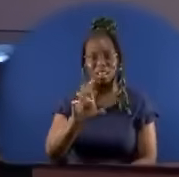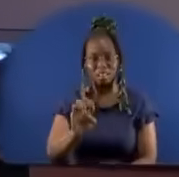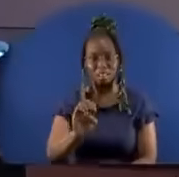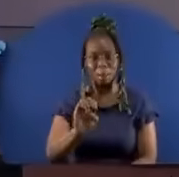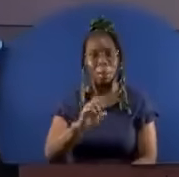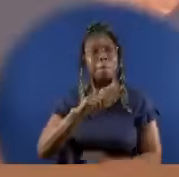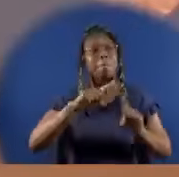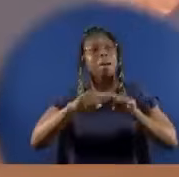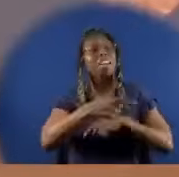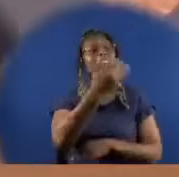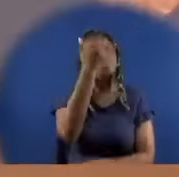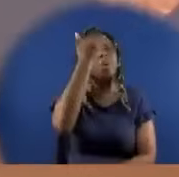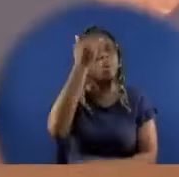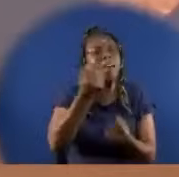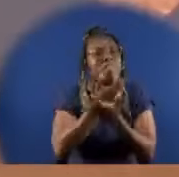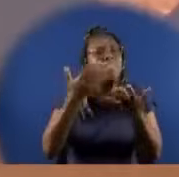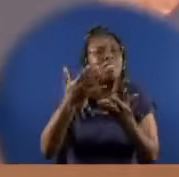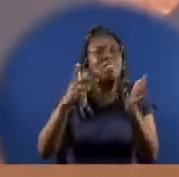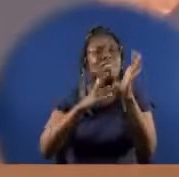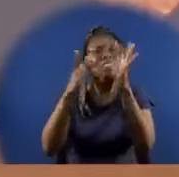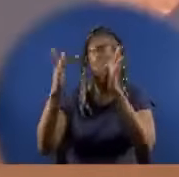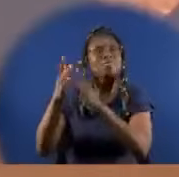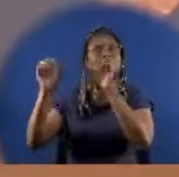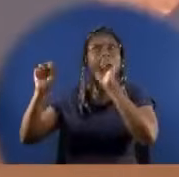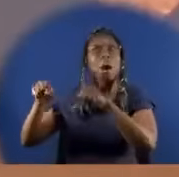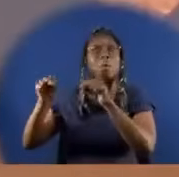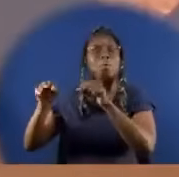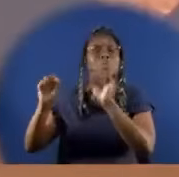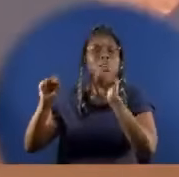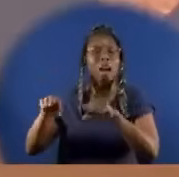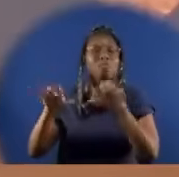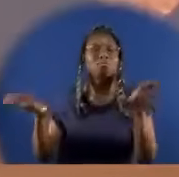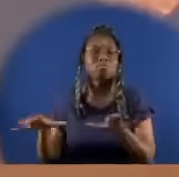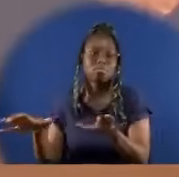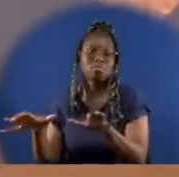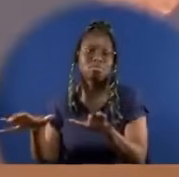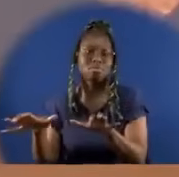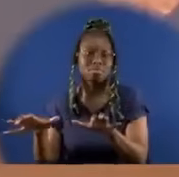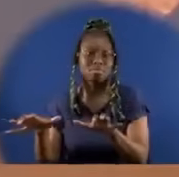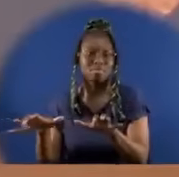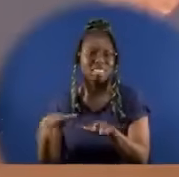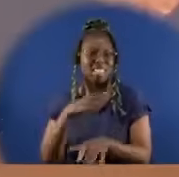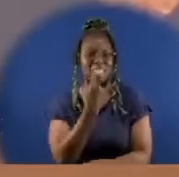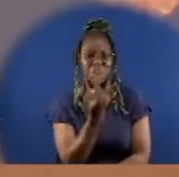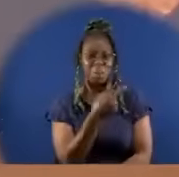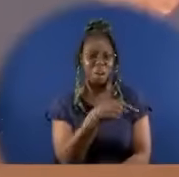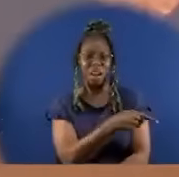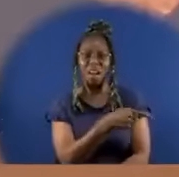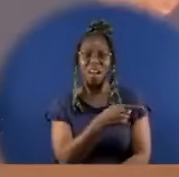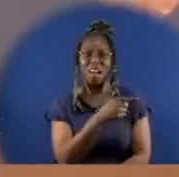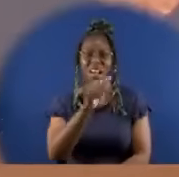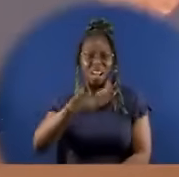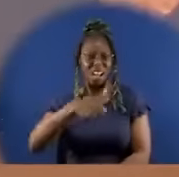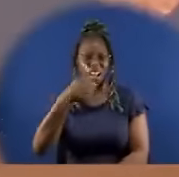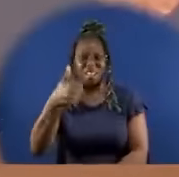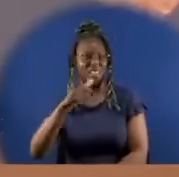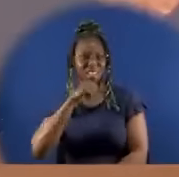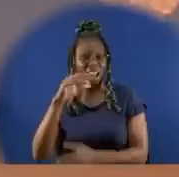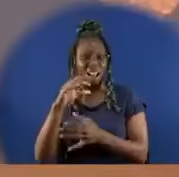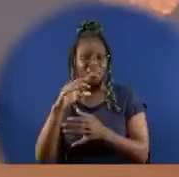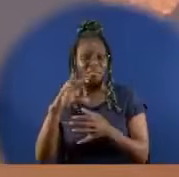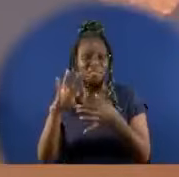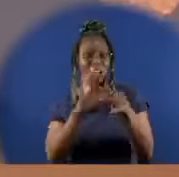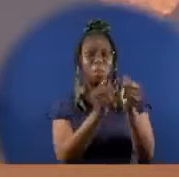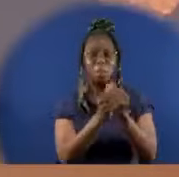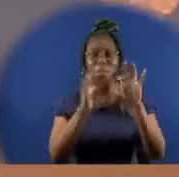able to do. Yes, Lord. He is not in the family. He is an other. He is somebody beyond the family, but he heard